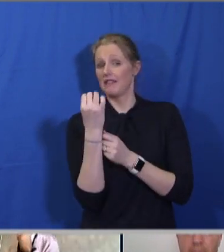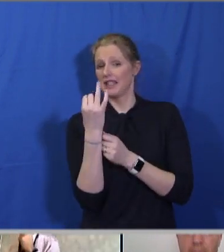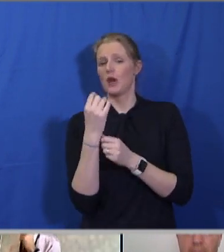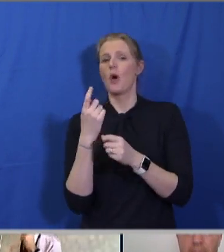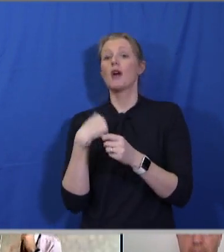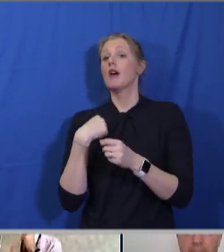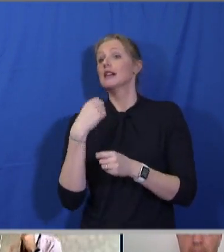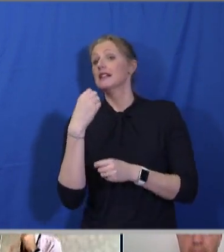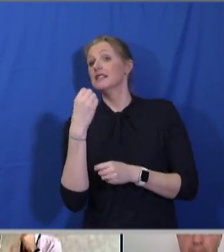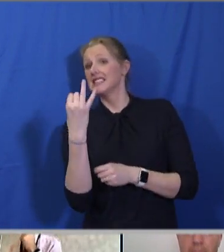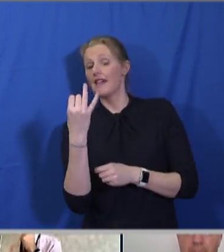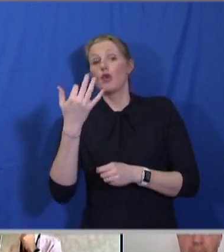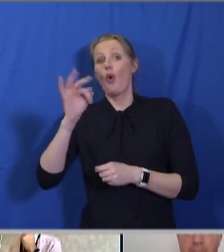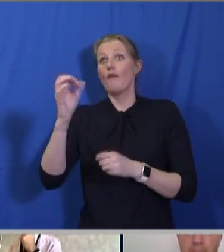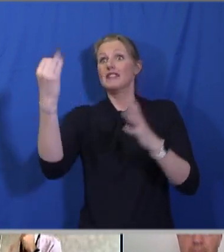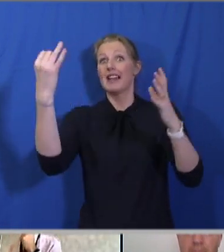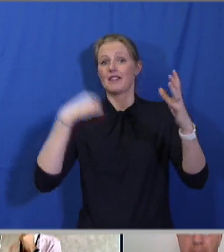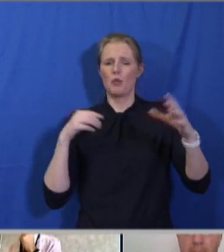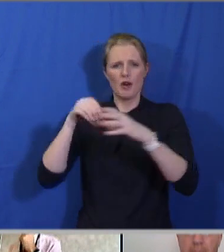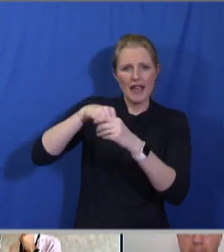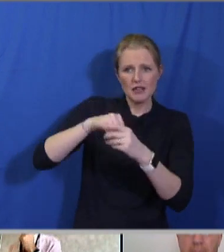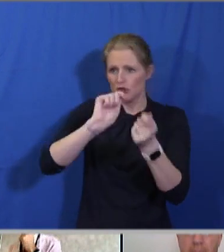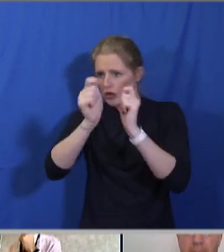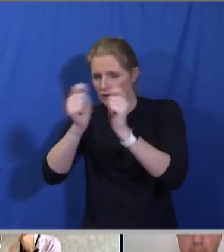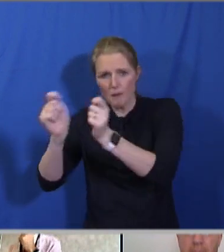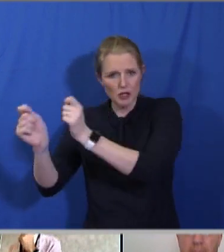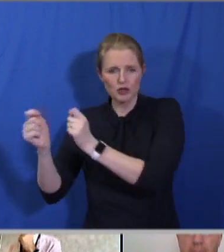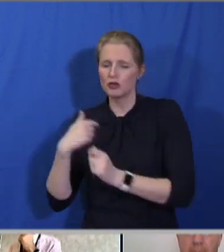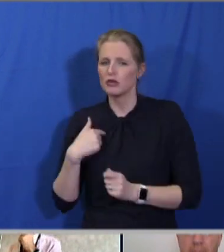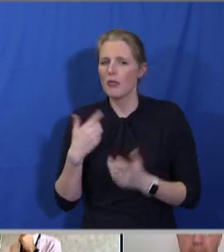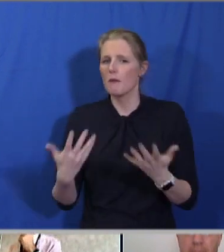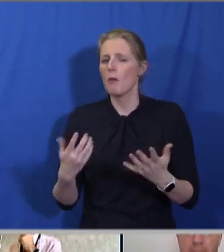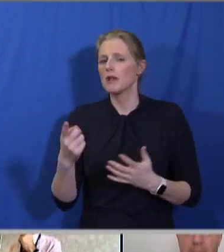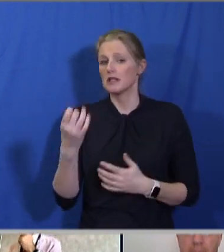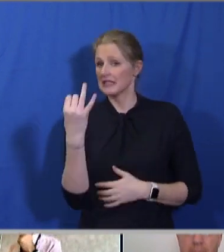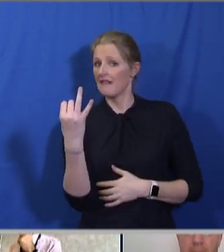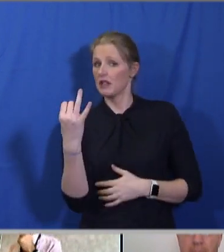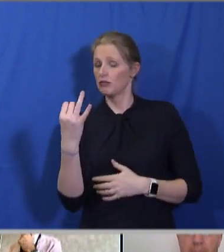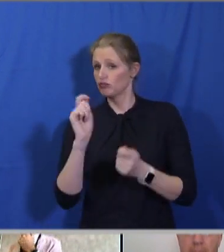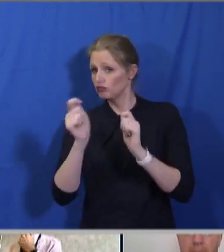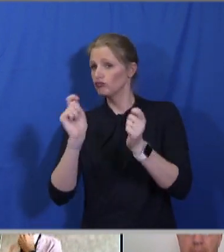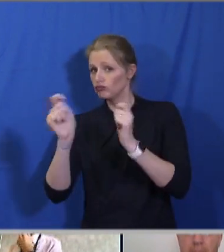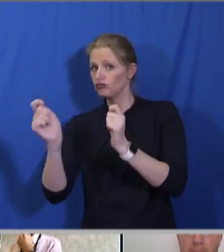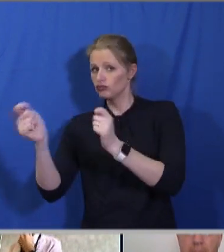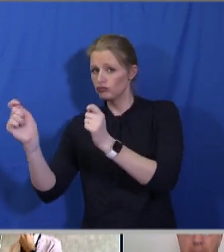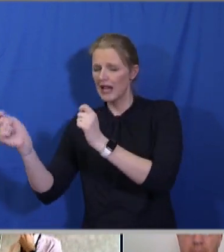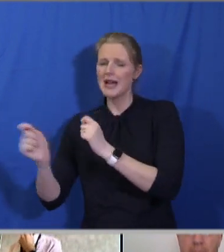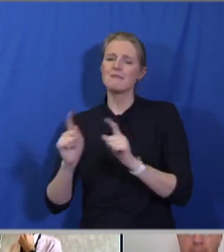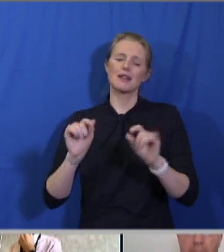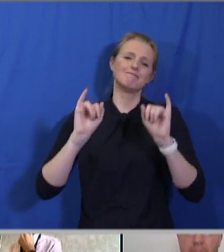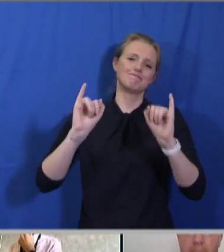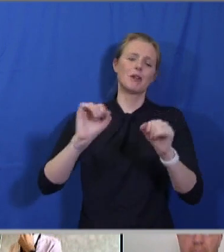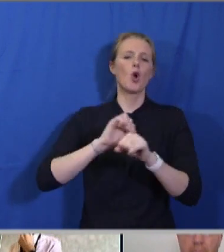those 17 to a greater or lesser extent. I would say it's fair to say that the COVID pandemic has had